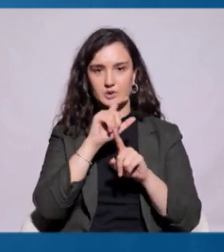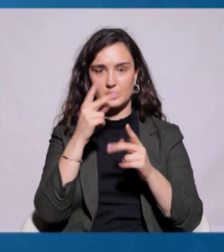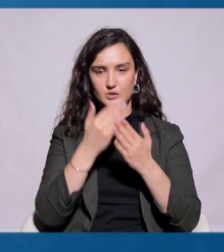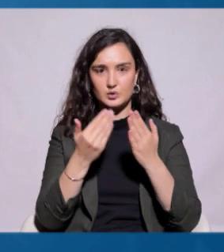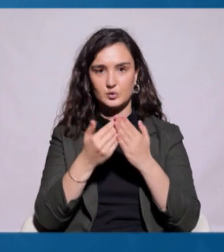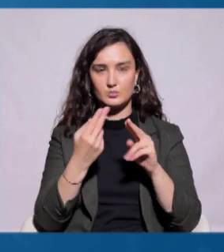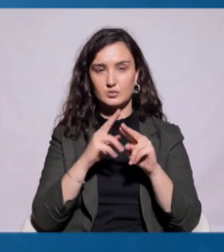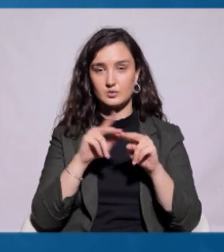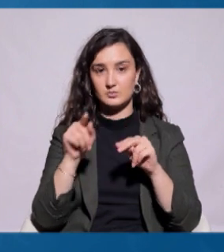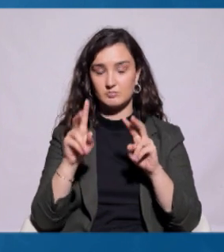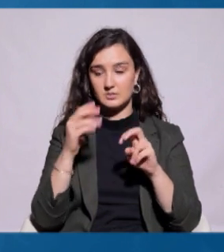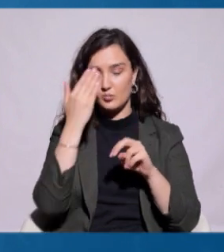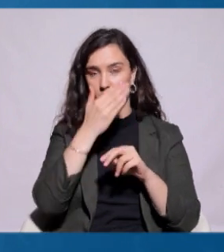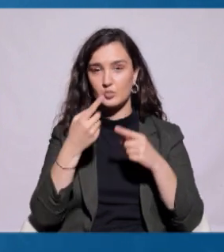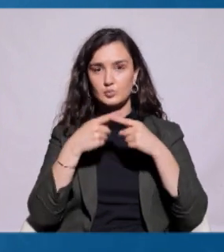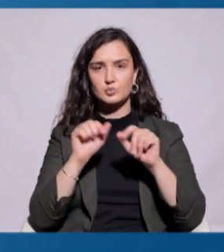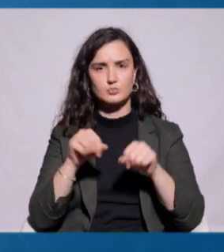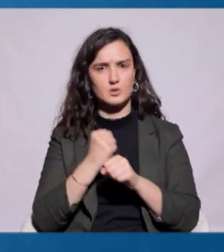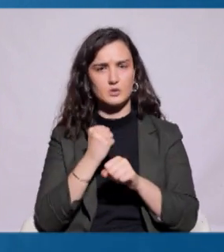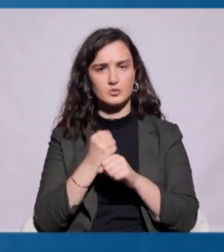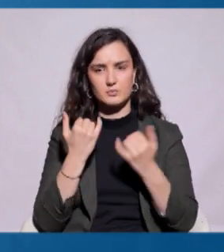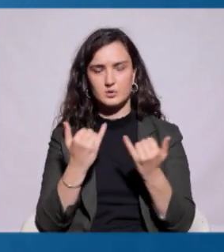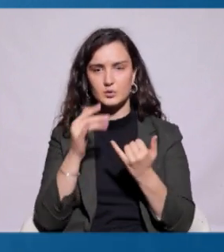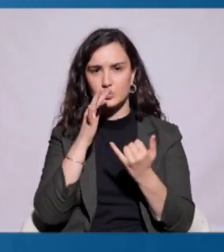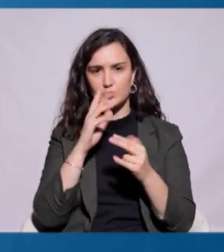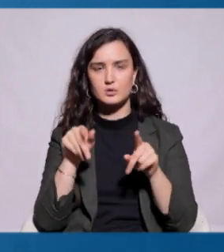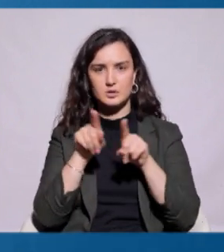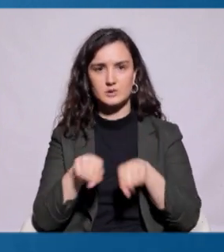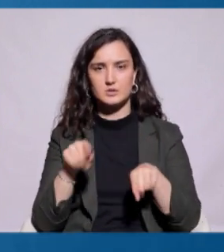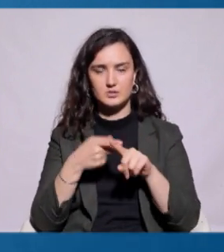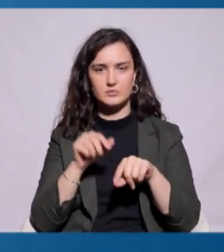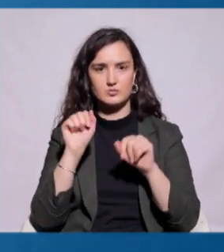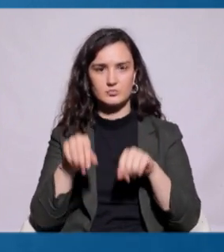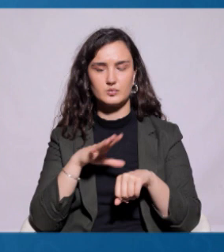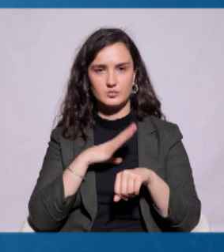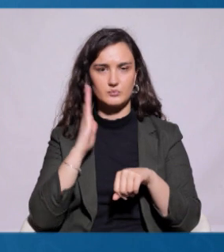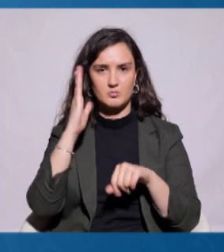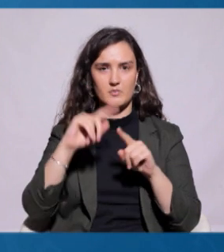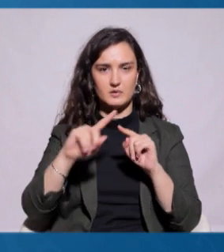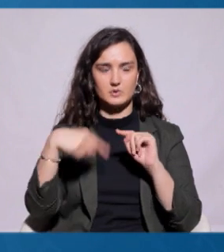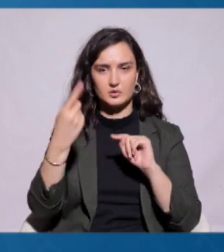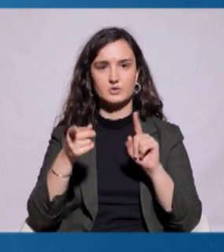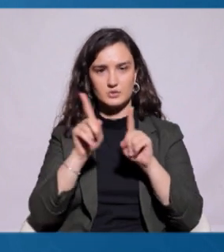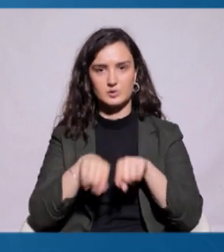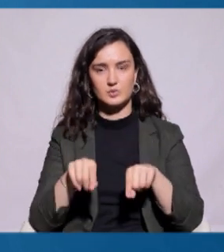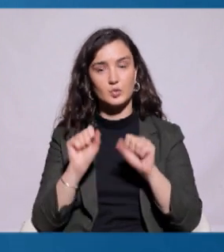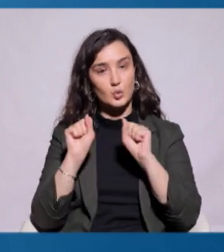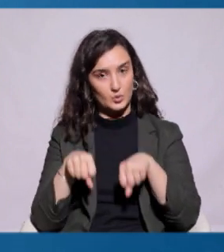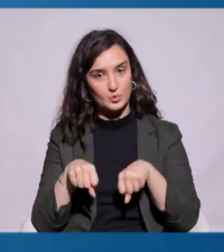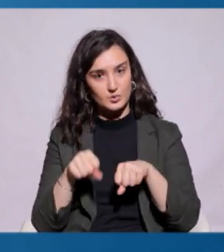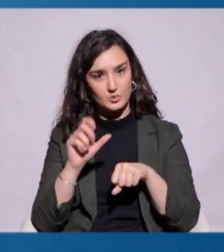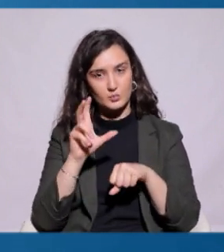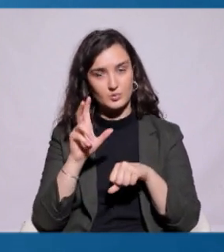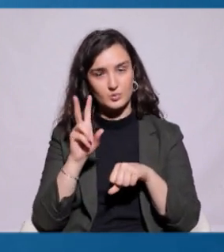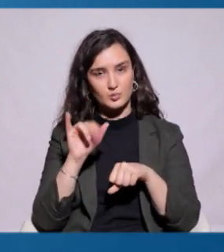shows that civil engineers can do something in the present time, and also it might refer to the future. Could, on the other